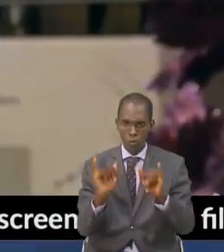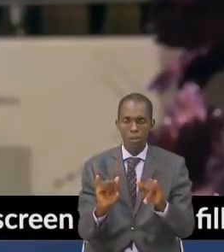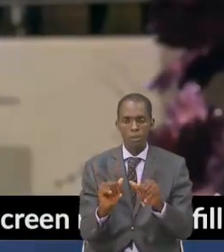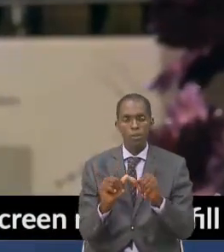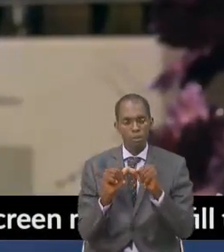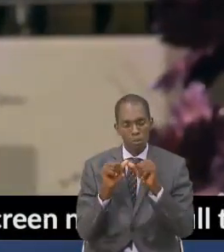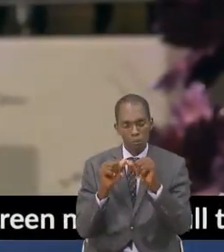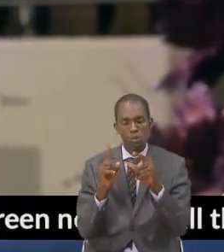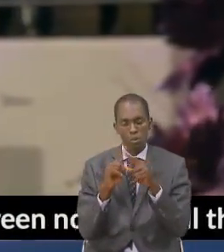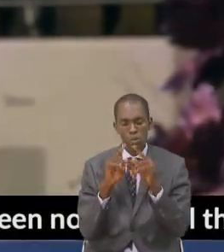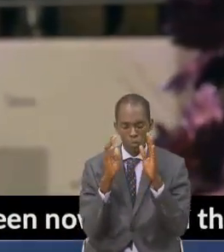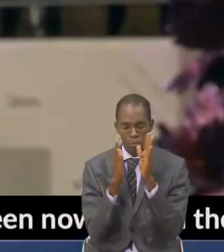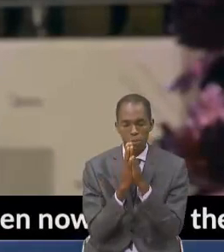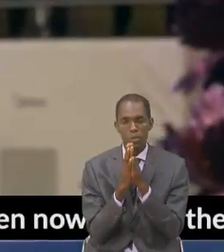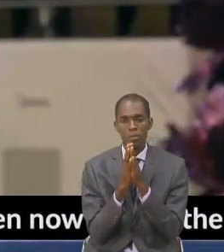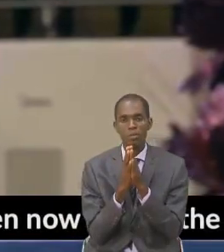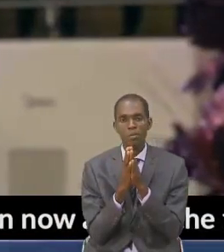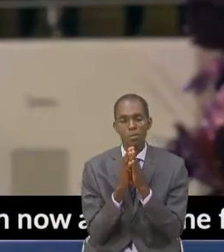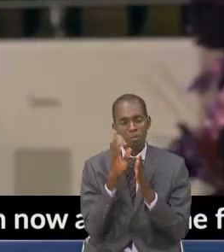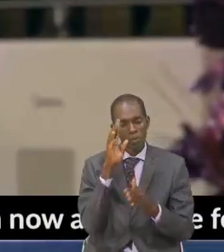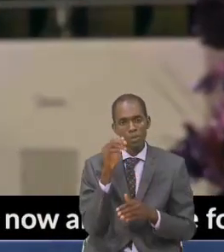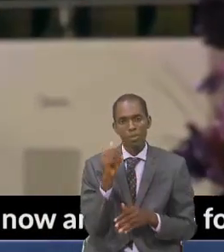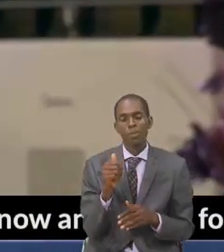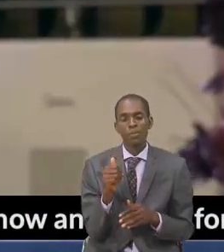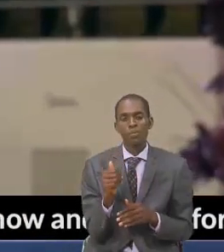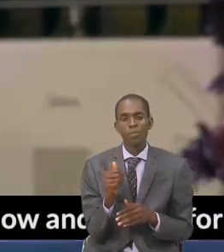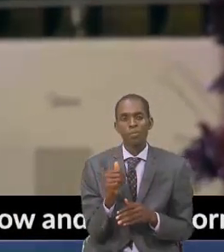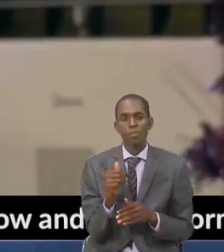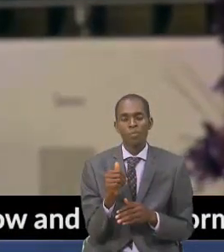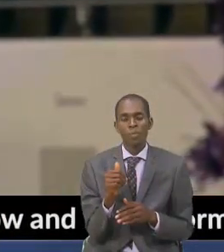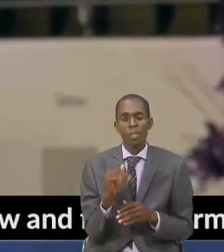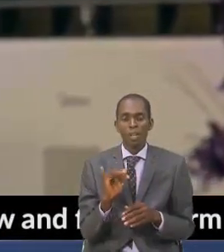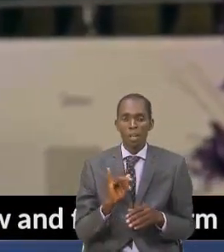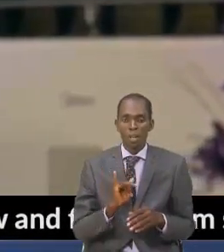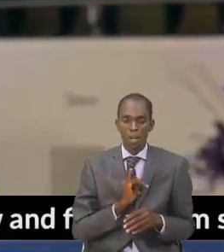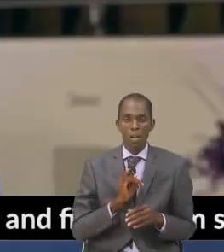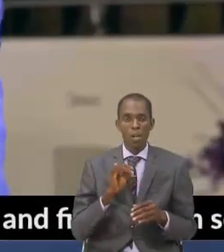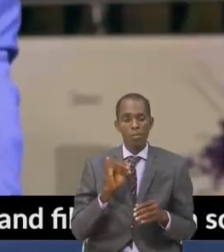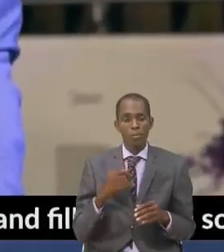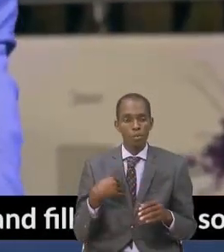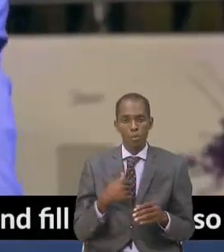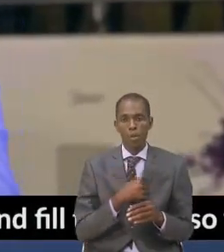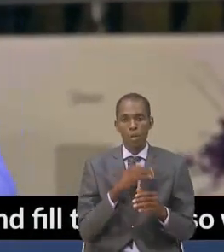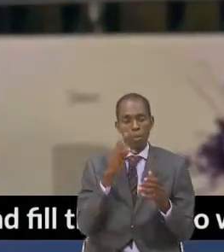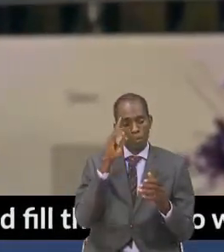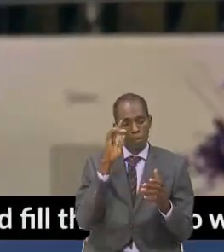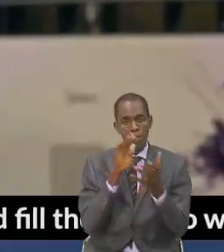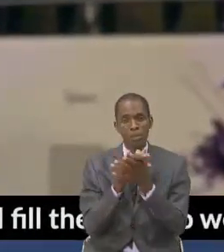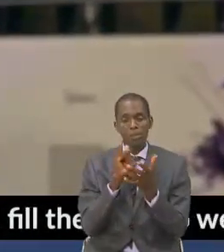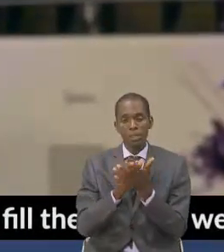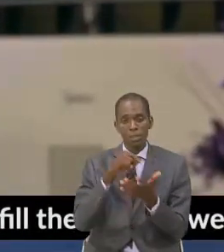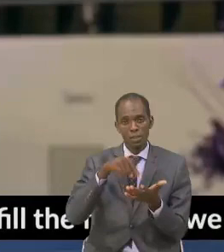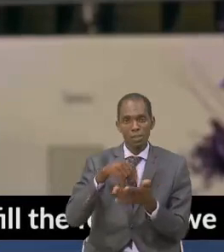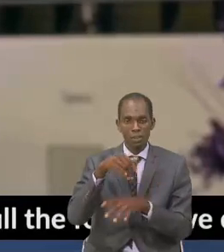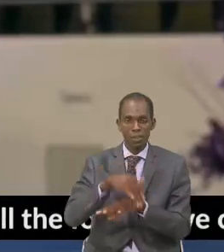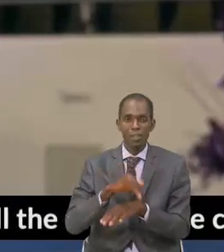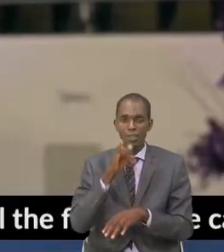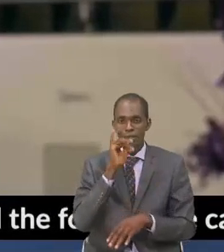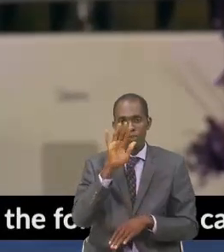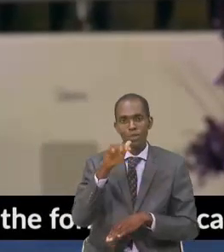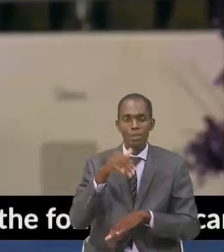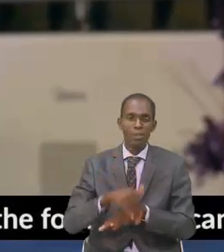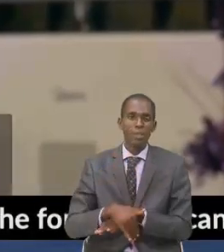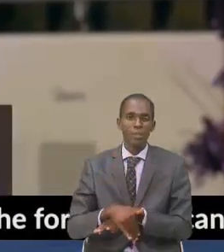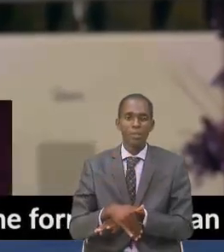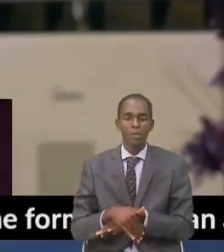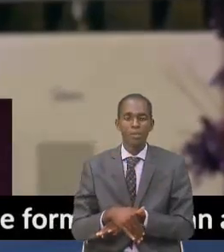So don't run, just the buses are ready, waiting for you. And we believe that tonight is